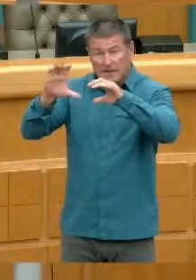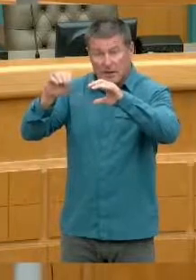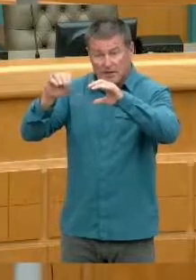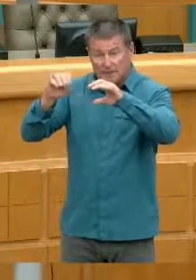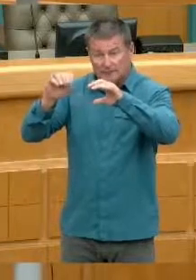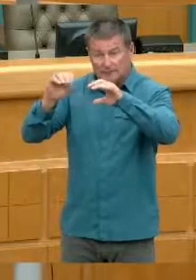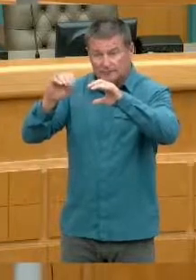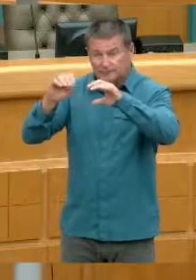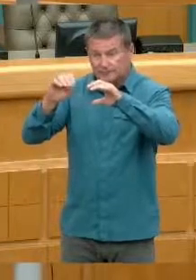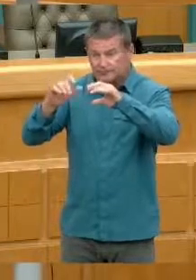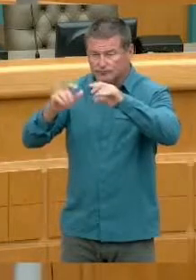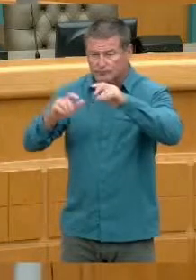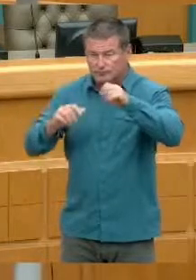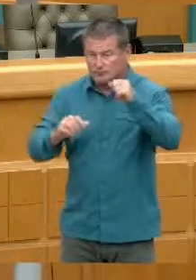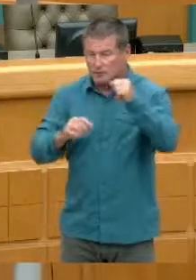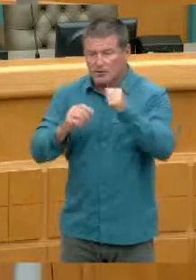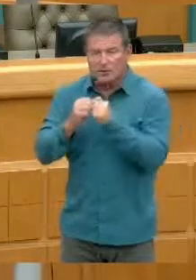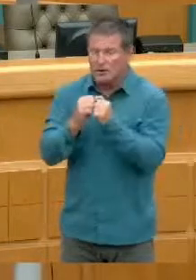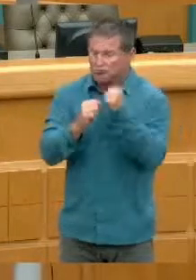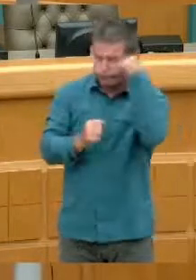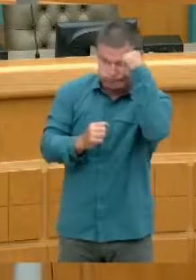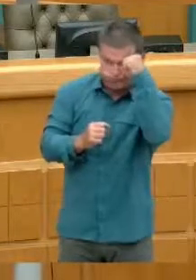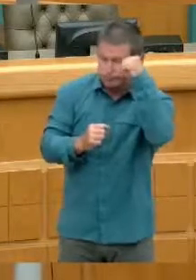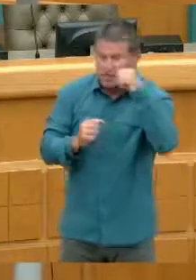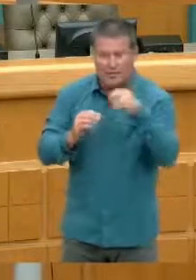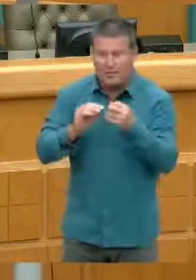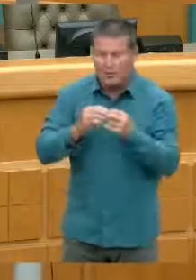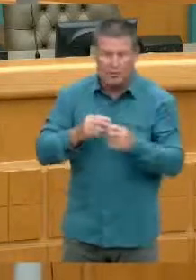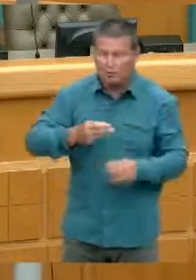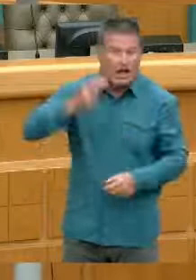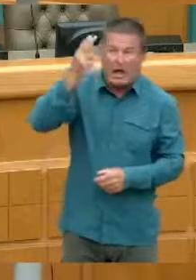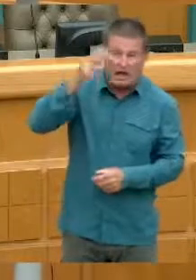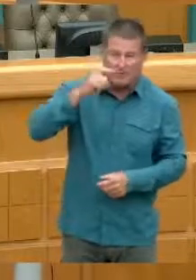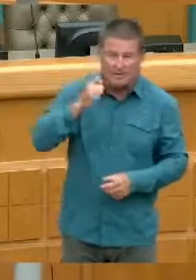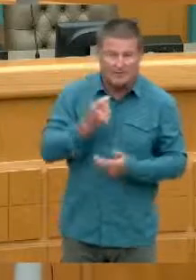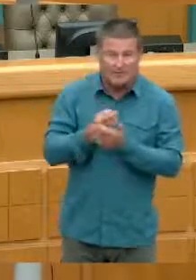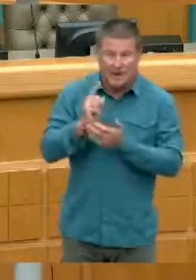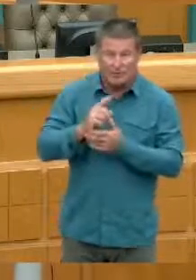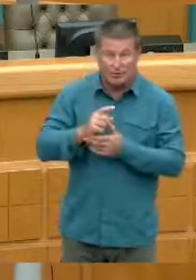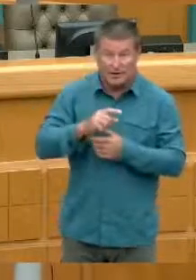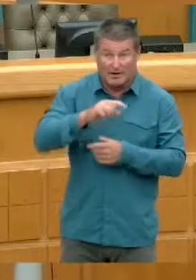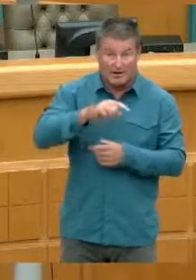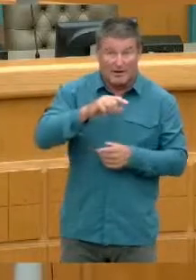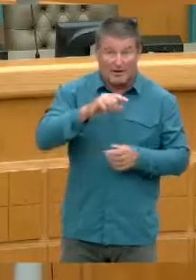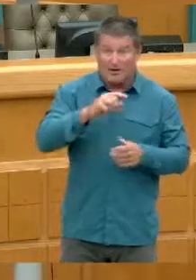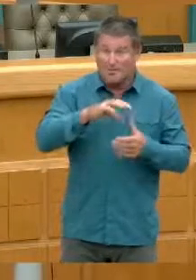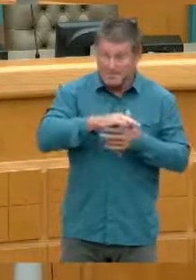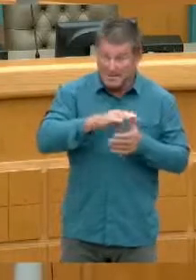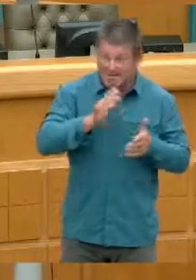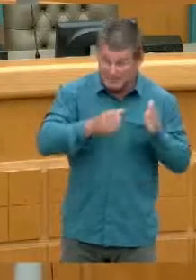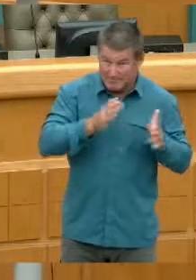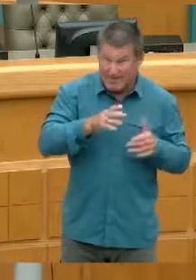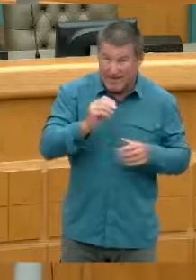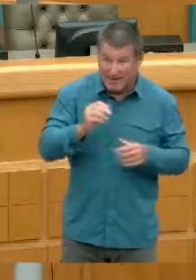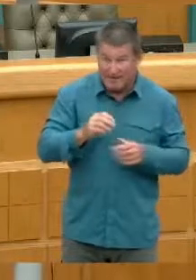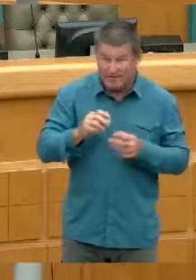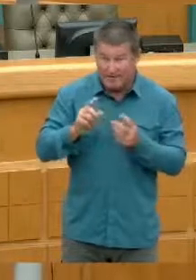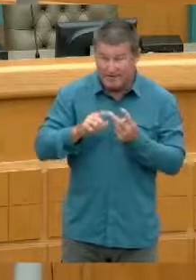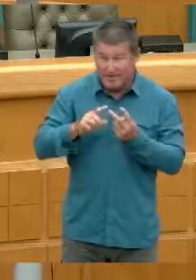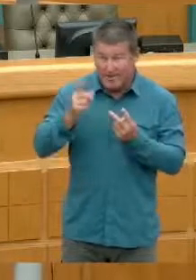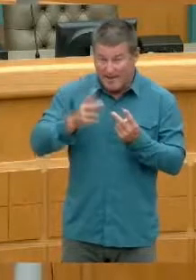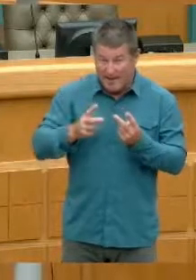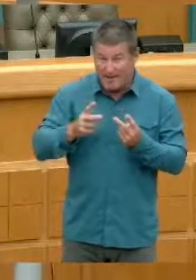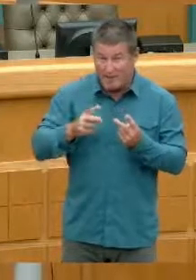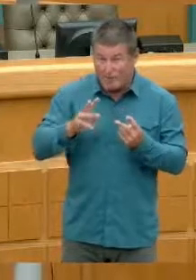kind of overshadowed the rest of the Coastal Bend now because of the outbreaks last week, and the majority of the people at the